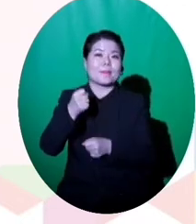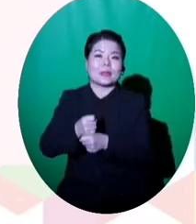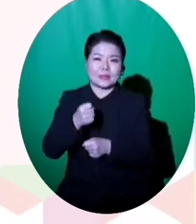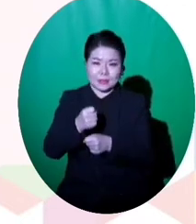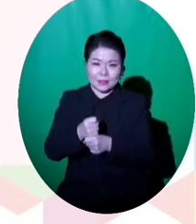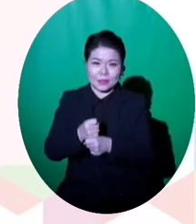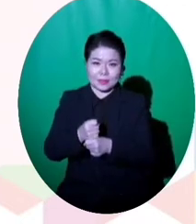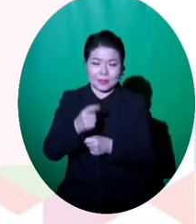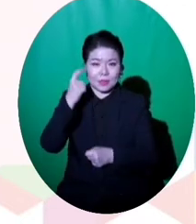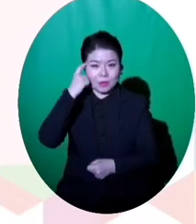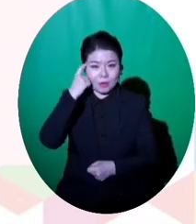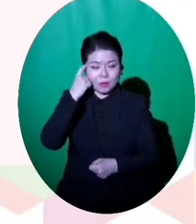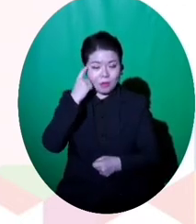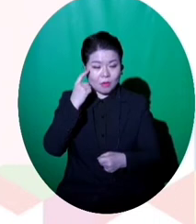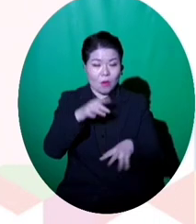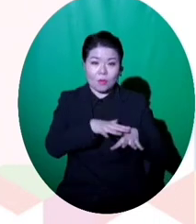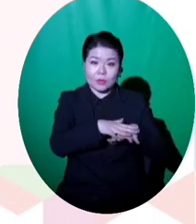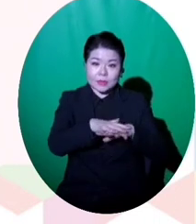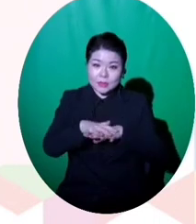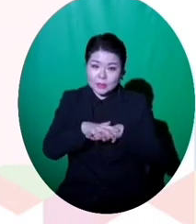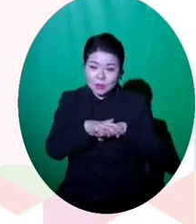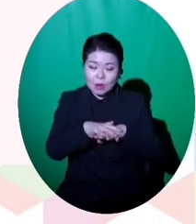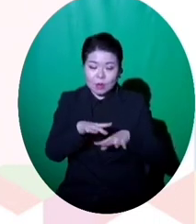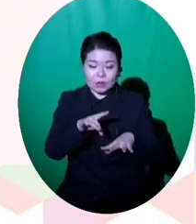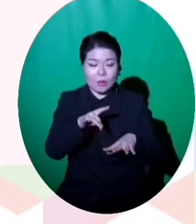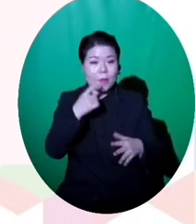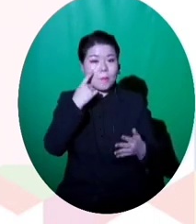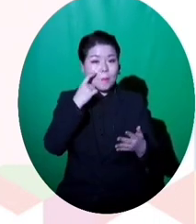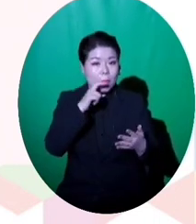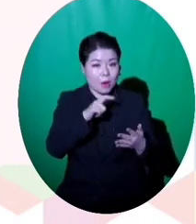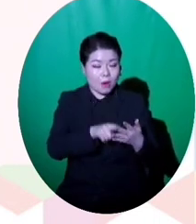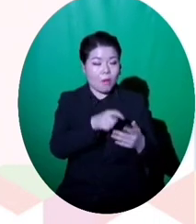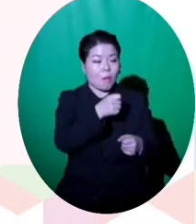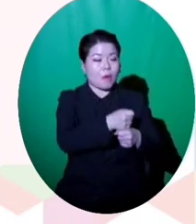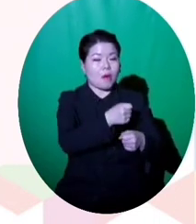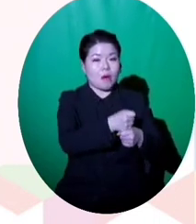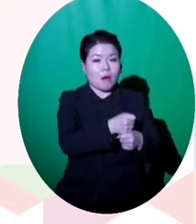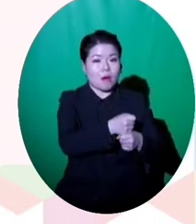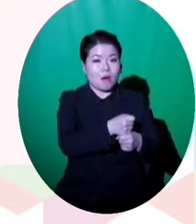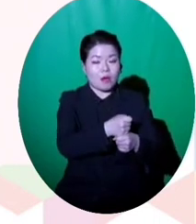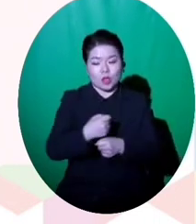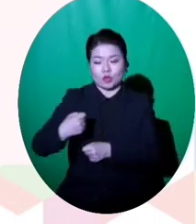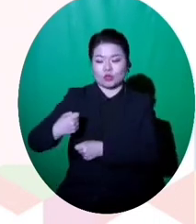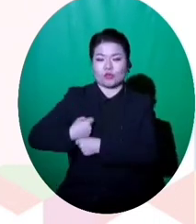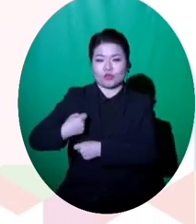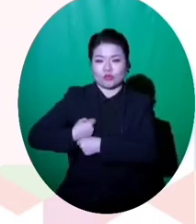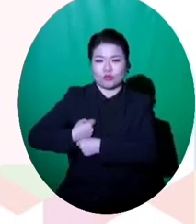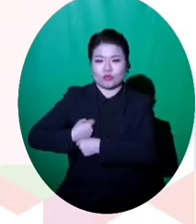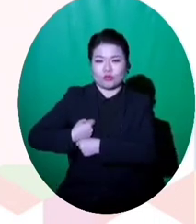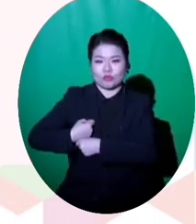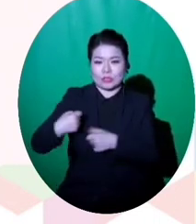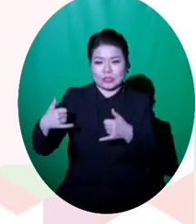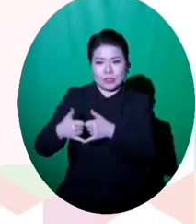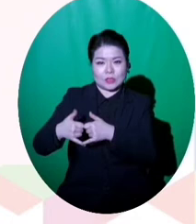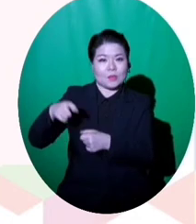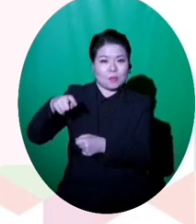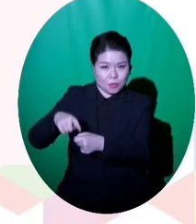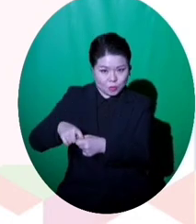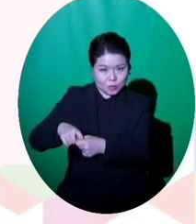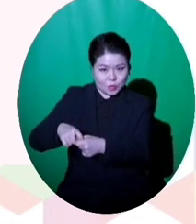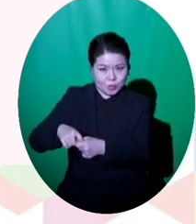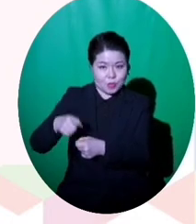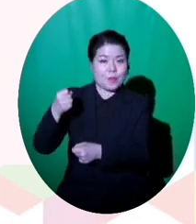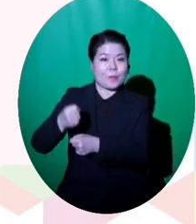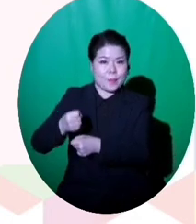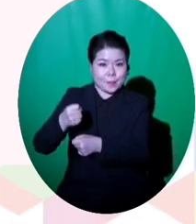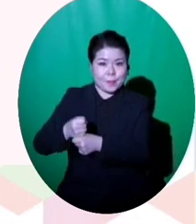the military operations, it also became a kind of a utopian home of, you know, sort